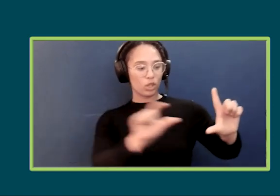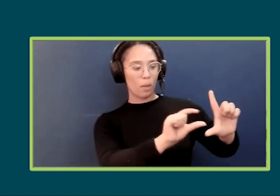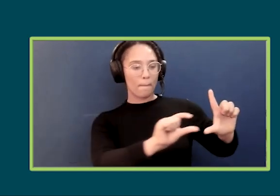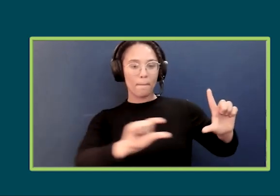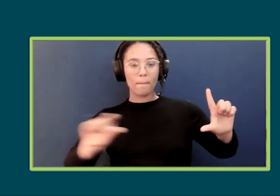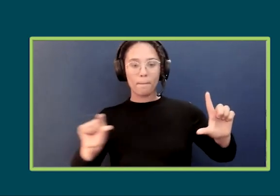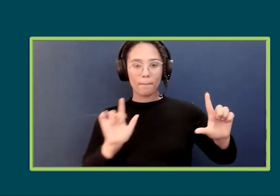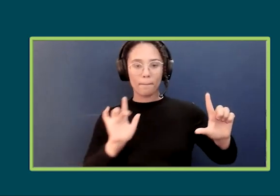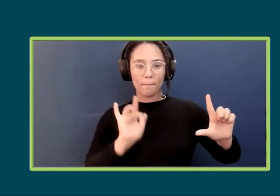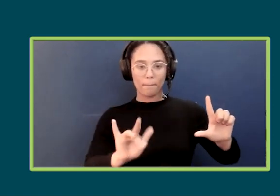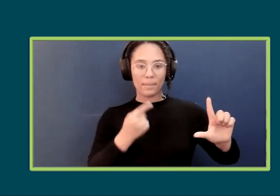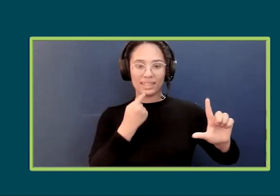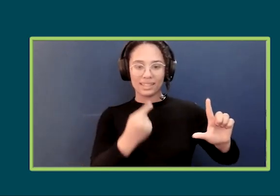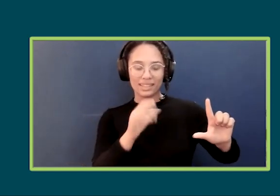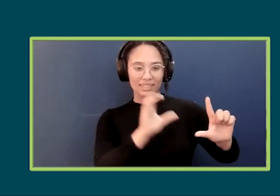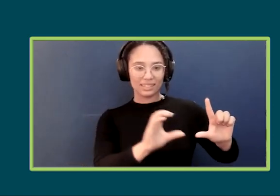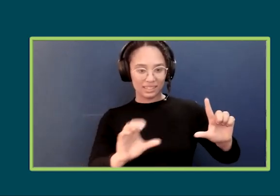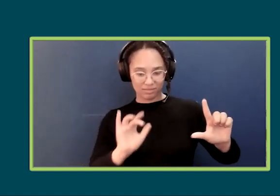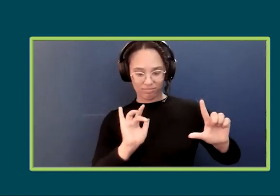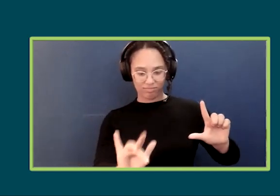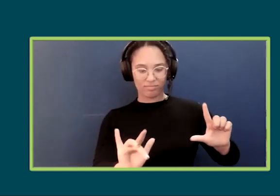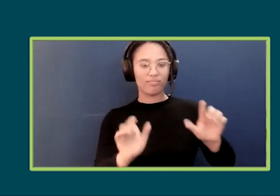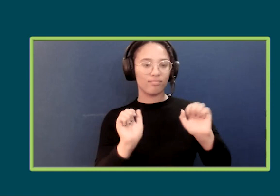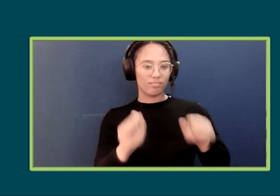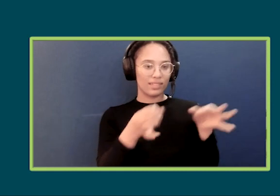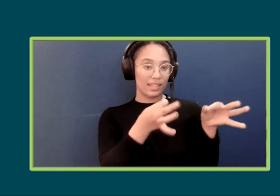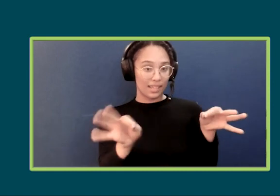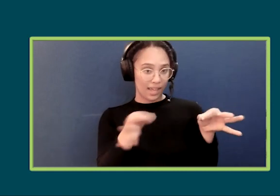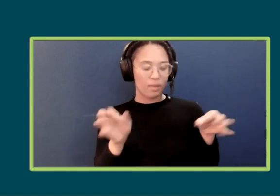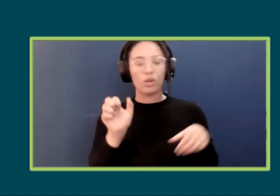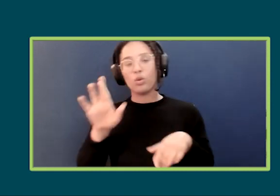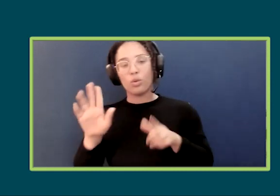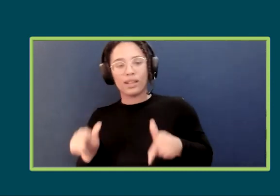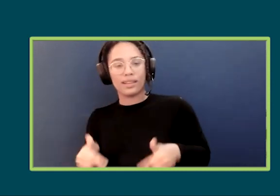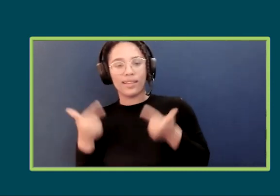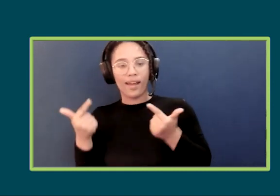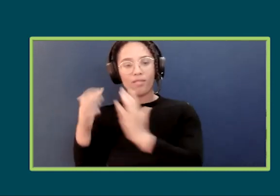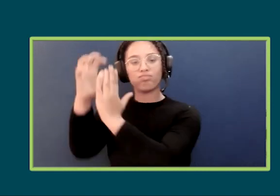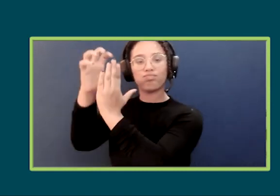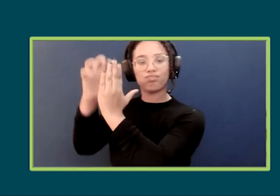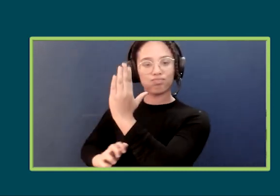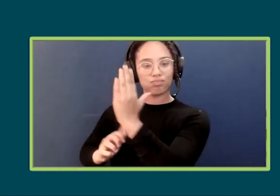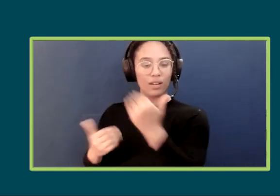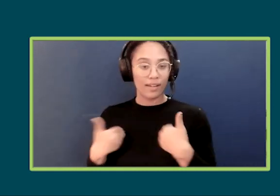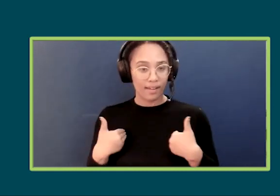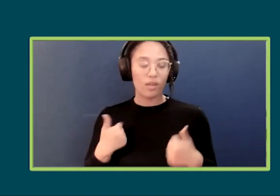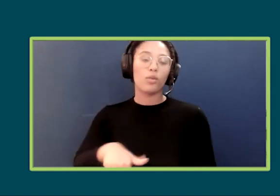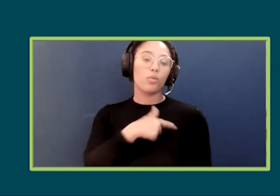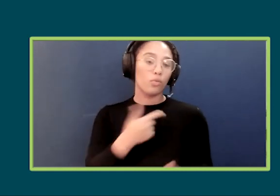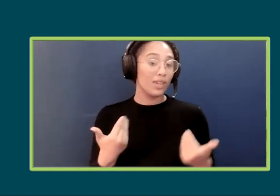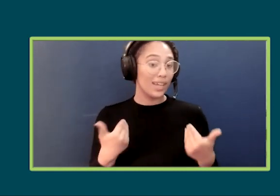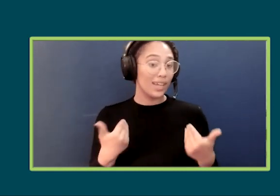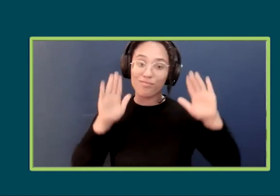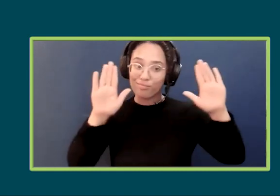live transcript and captions as we go through our time together. We have the wonderful live